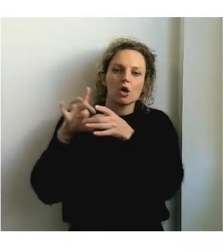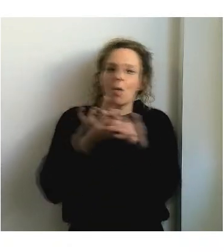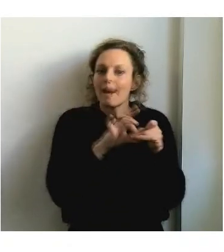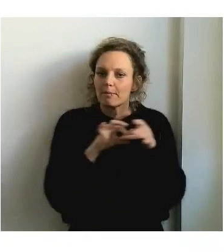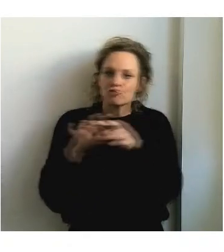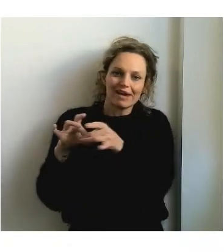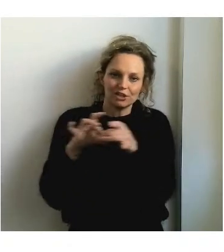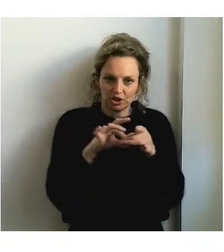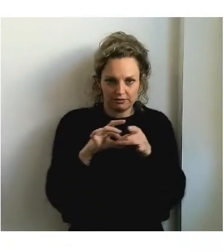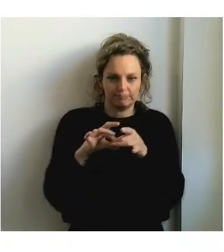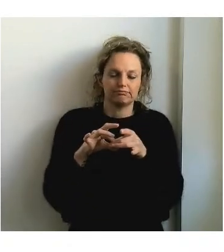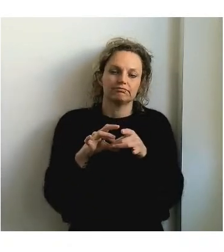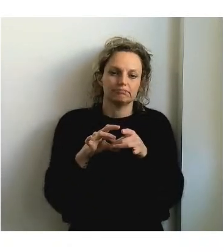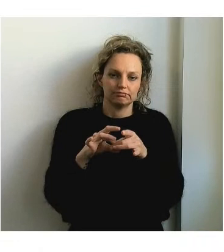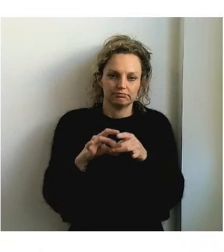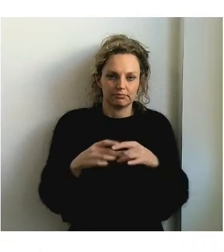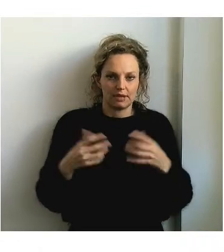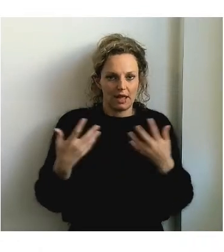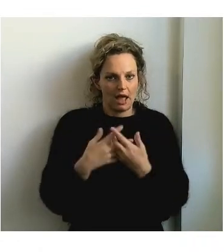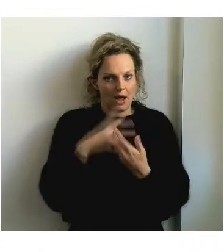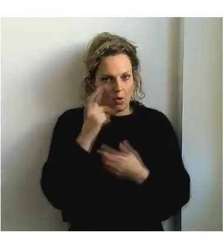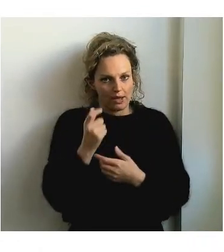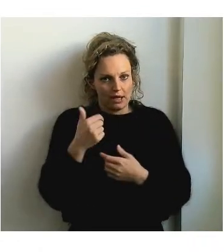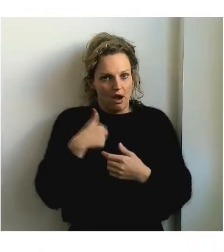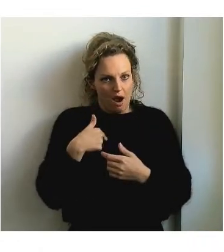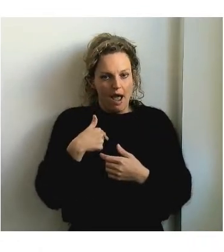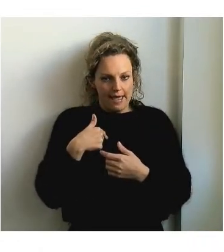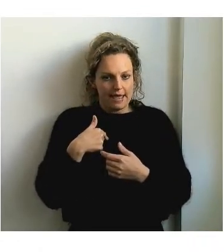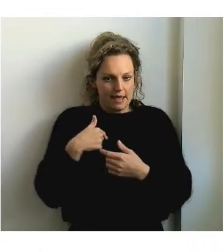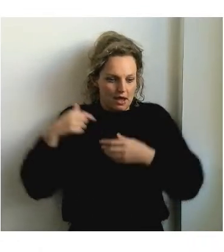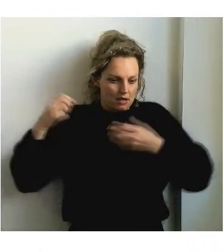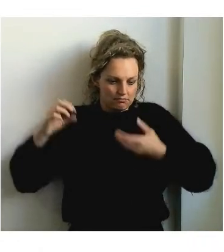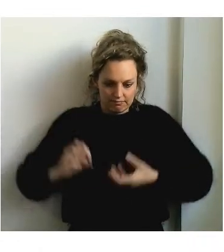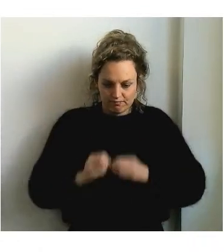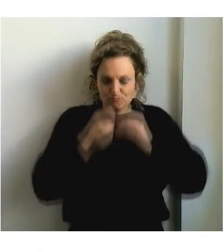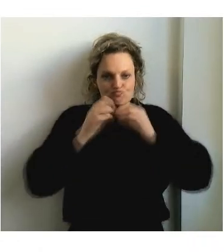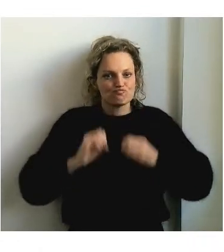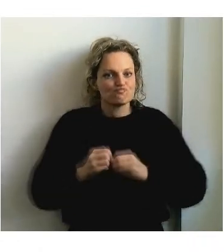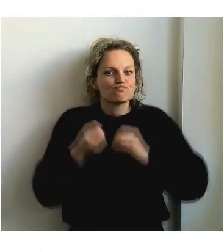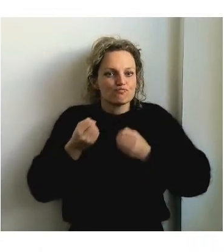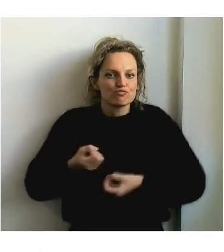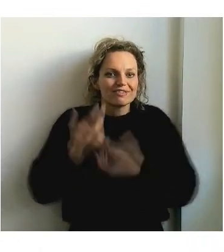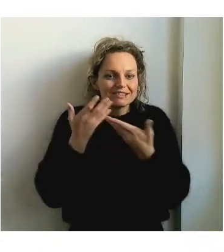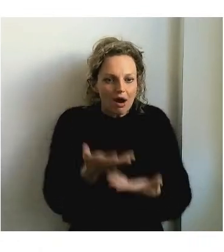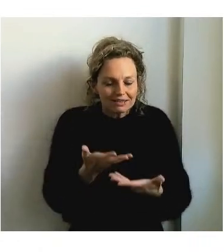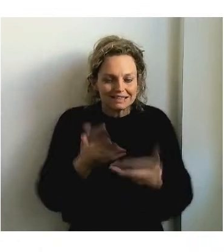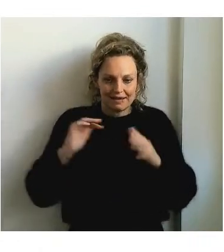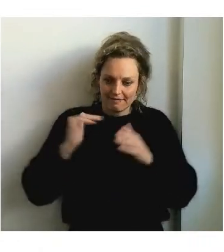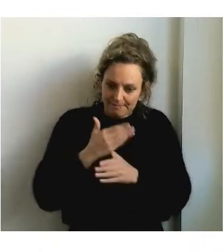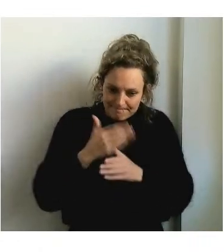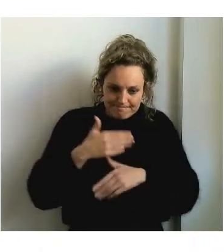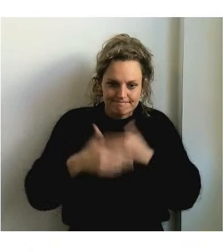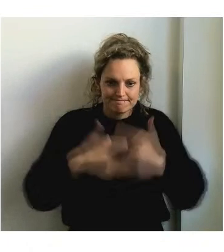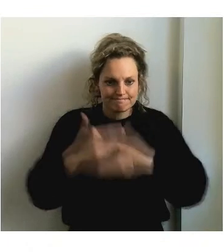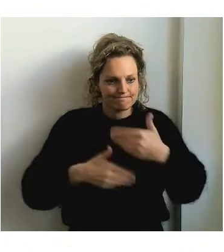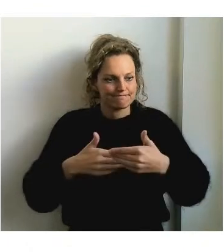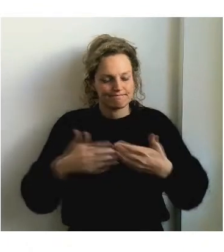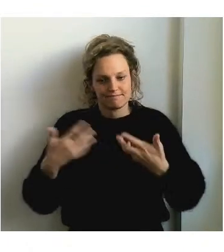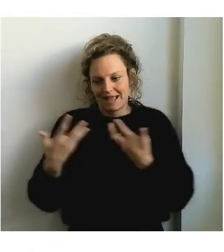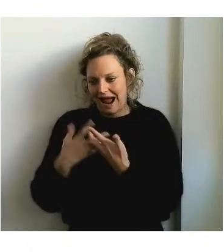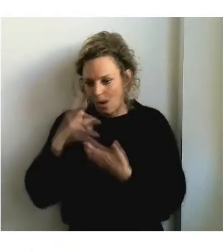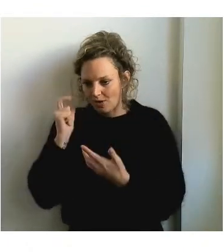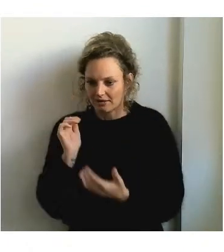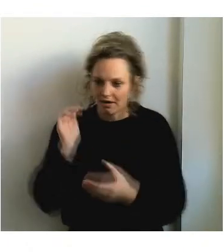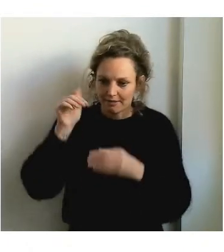How can I be productive and part of a team and connect in your environment, with your role, with your networks, with your... It's going to be